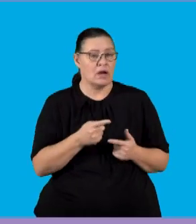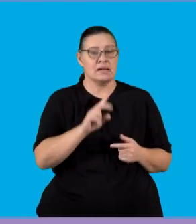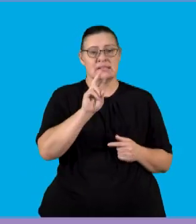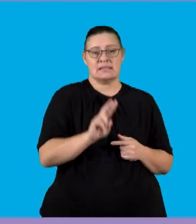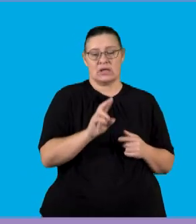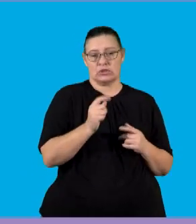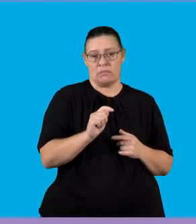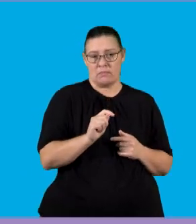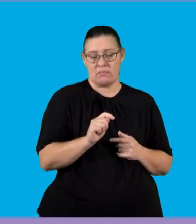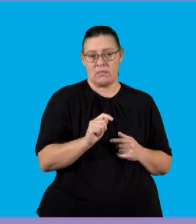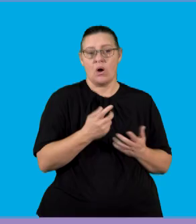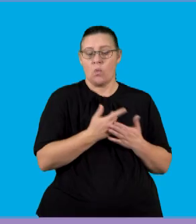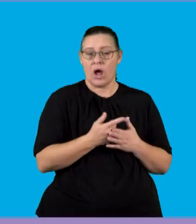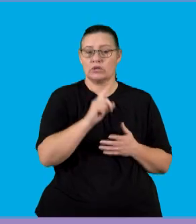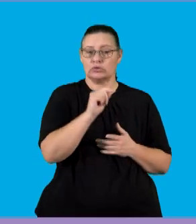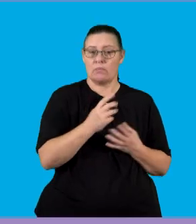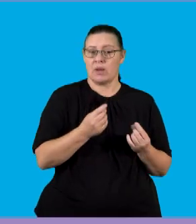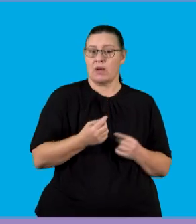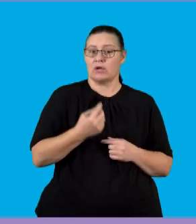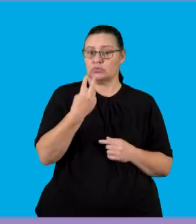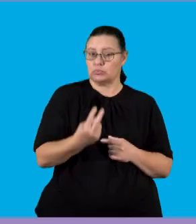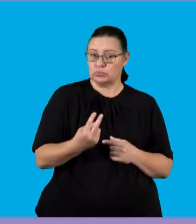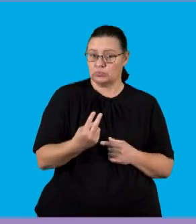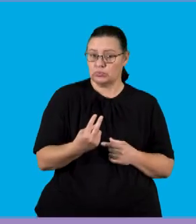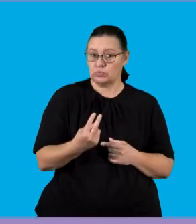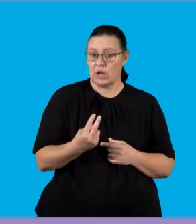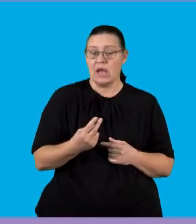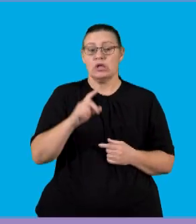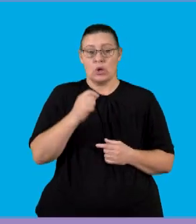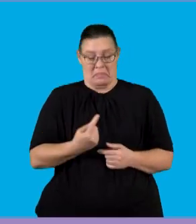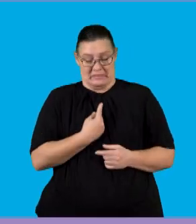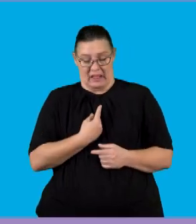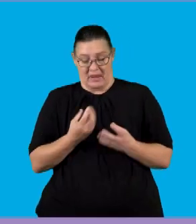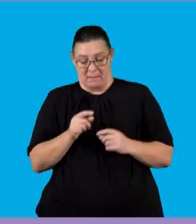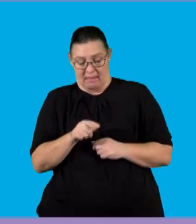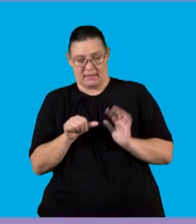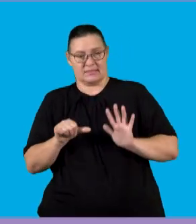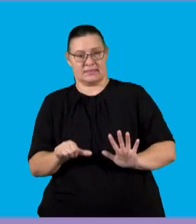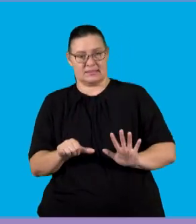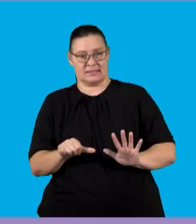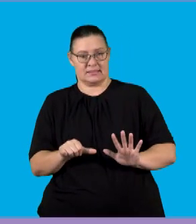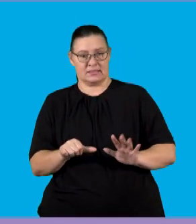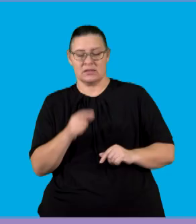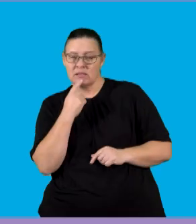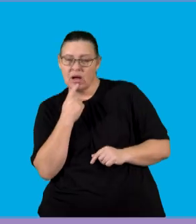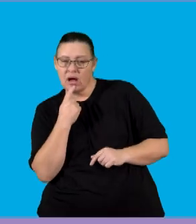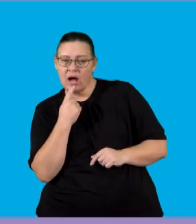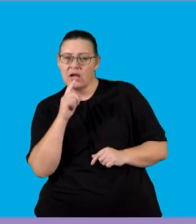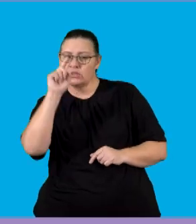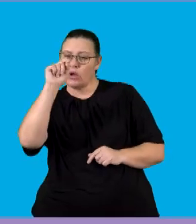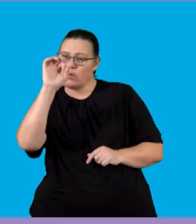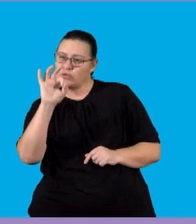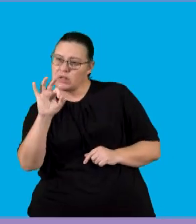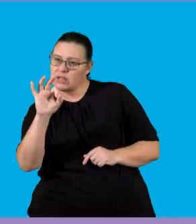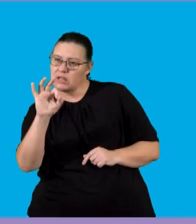the second term, where the term number is 2 and the term itself is 6? And do you find the same